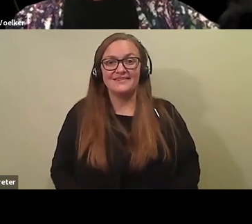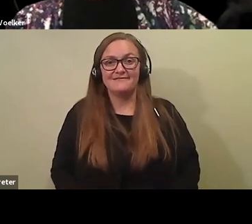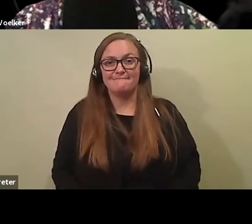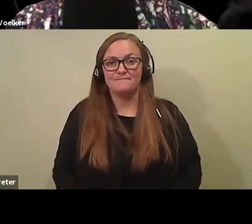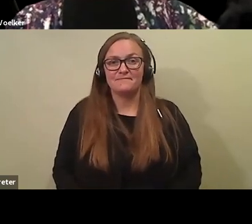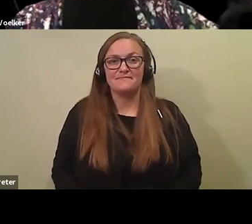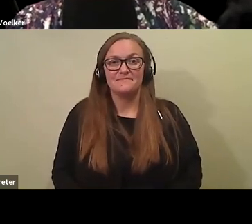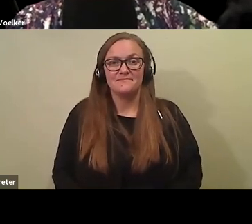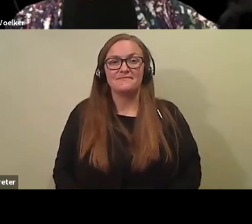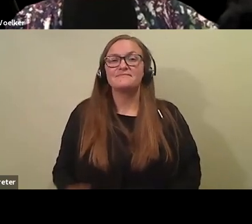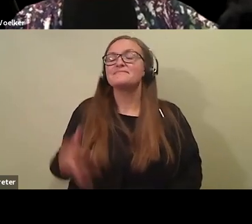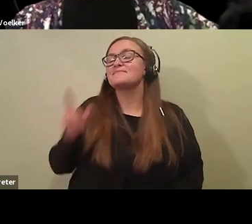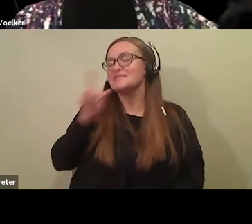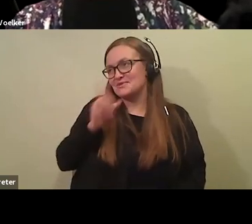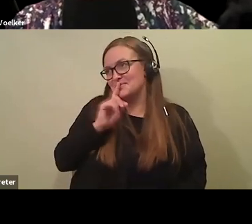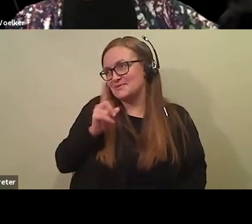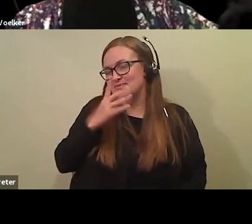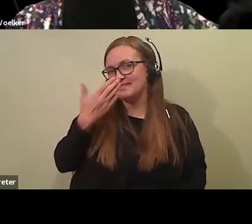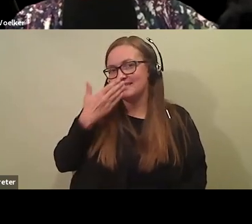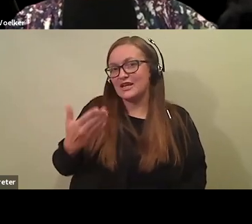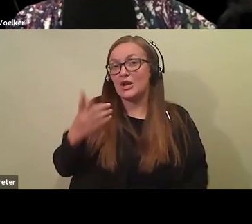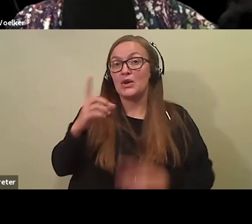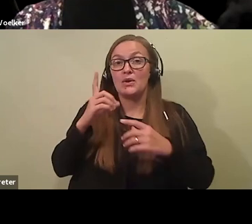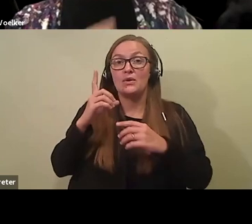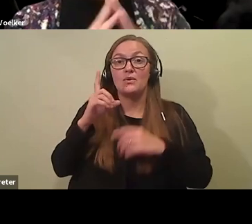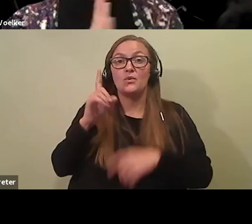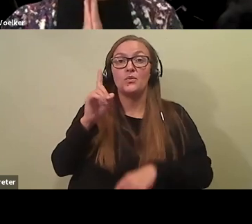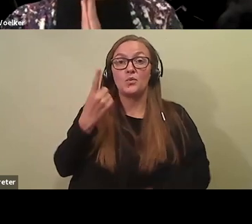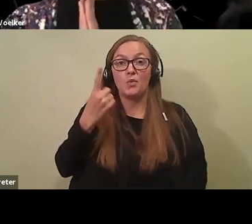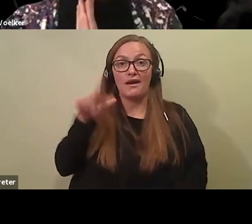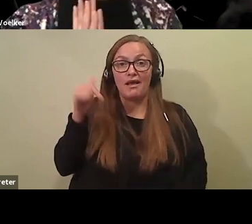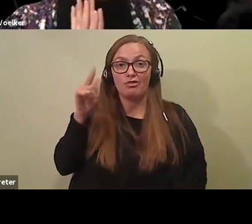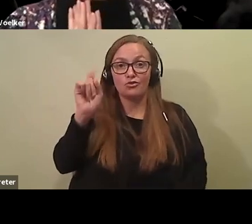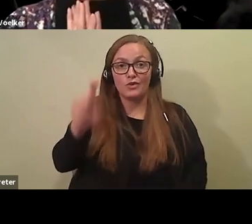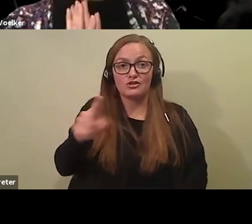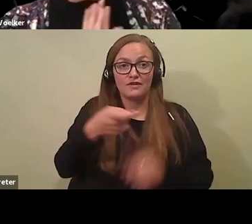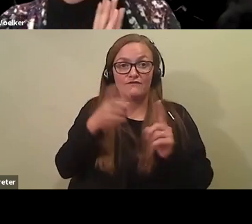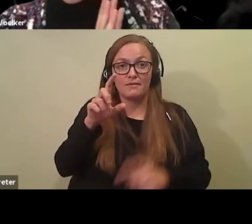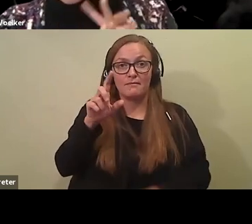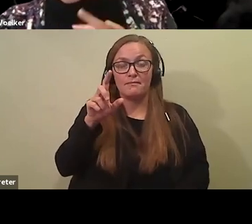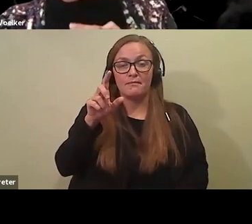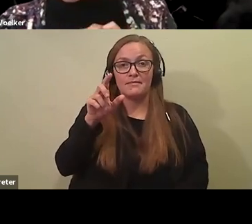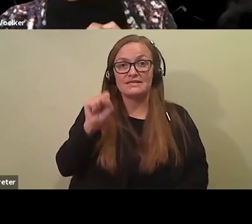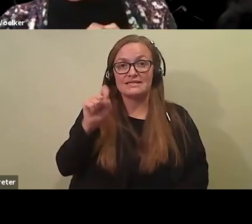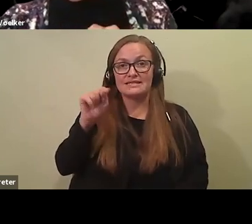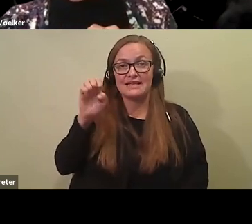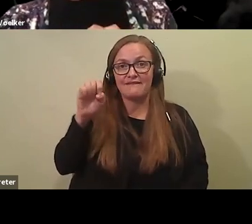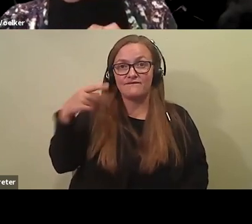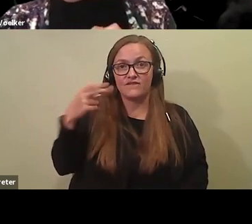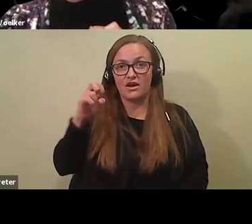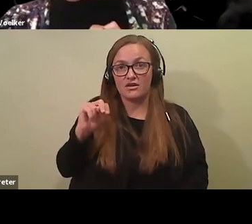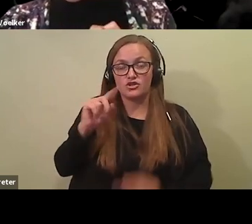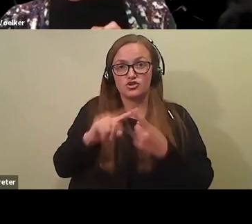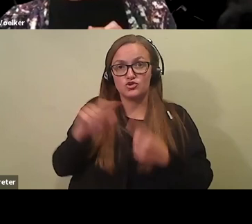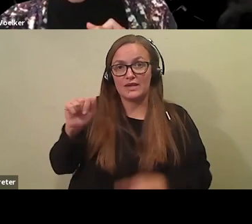you. I'm going to throw one other question here to Andrew from Stefan, who says, a long time ago in the